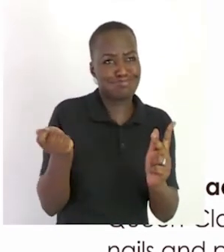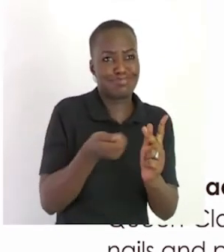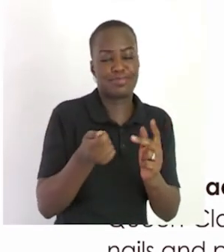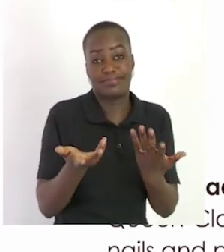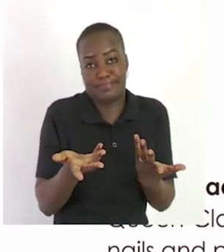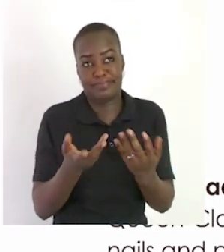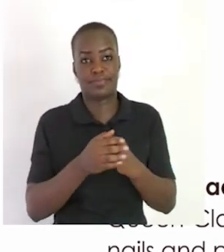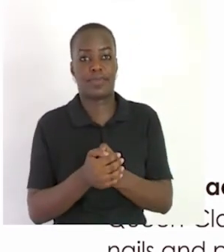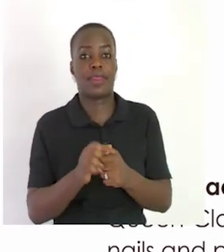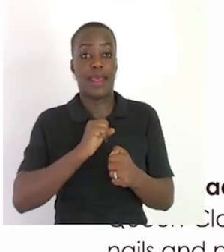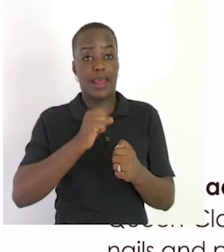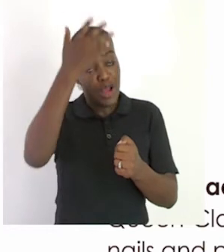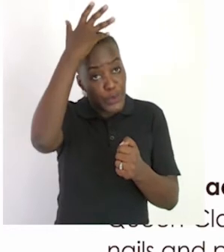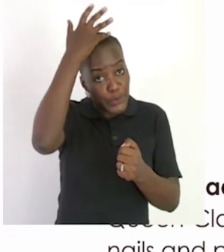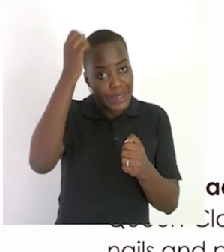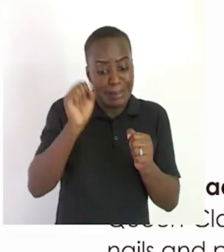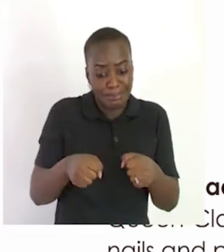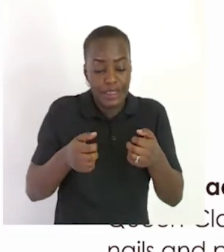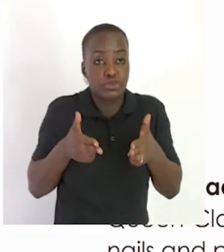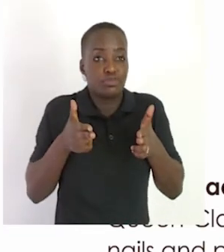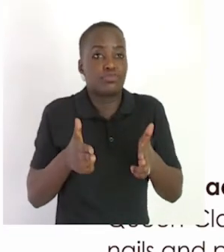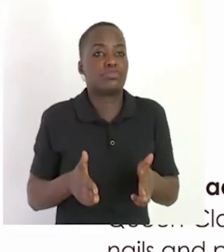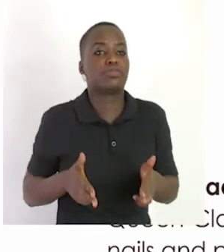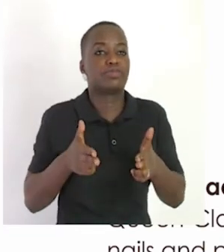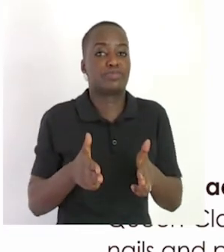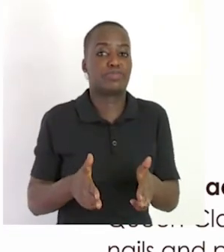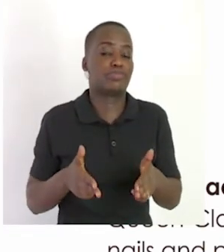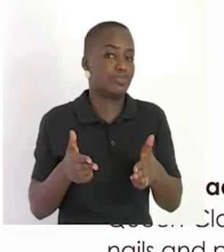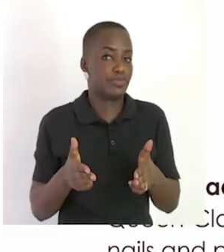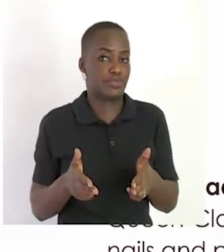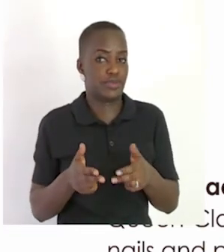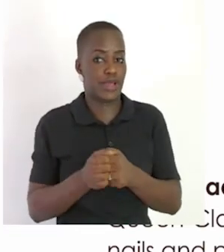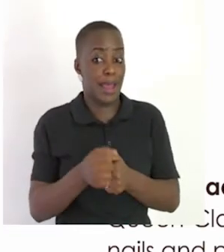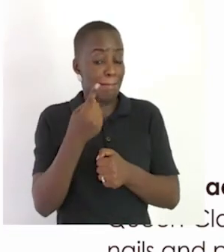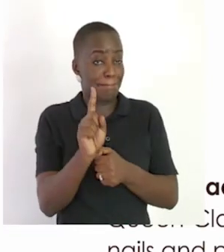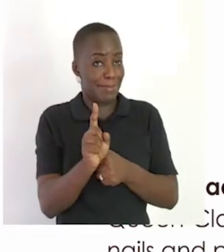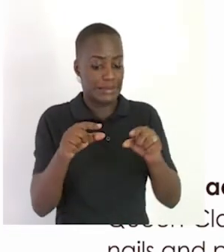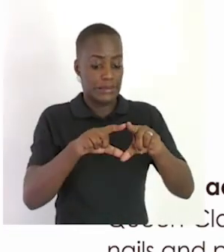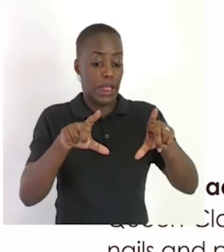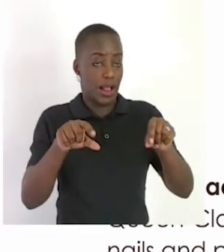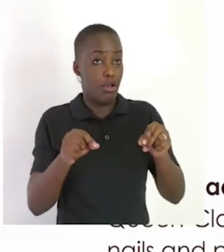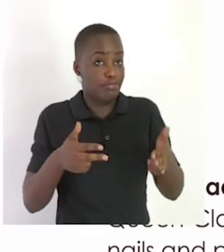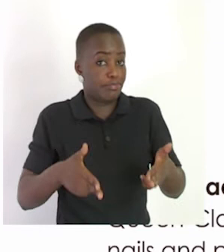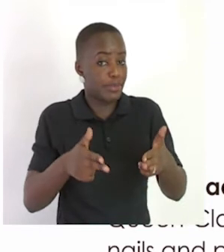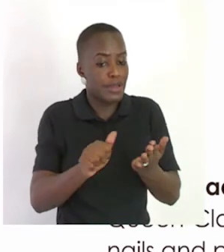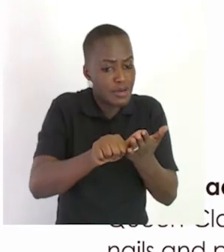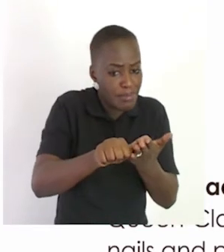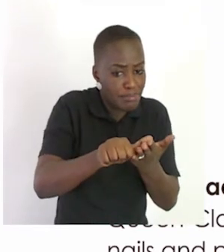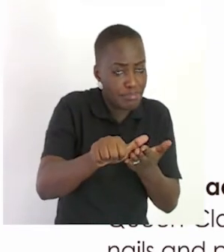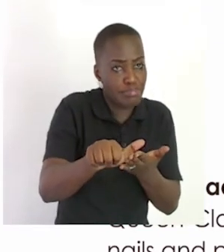must travel by train, but the ticket must be